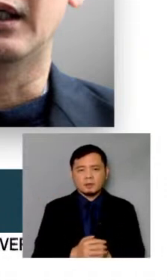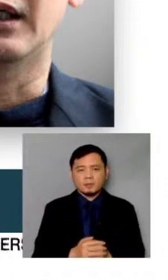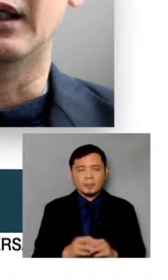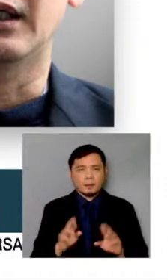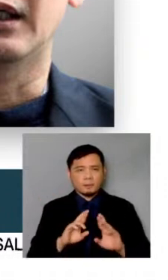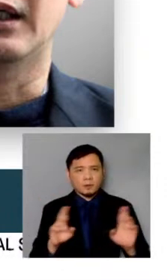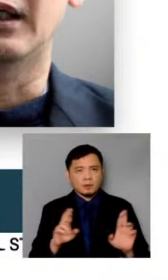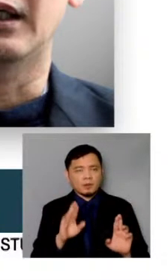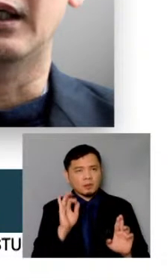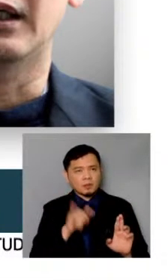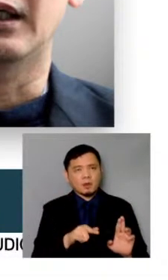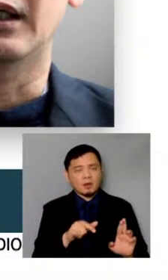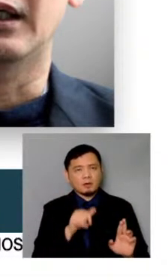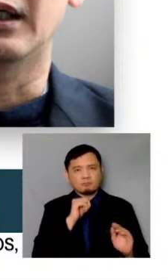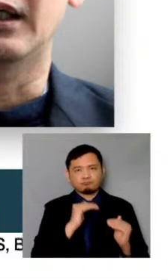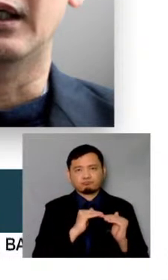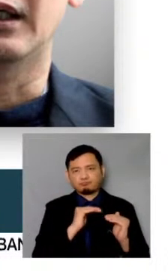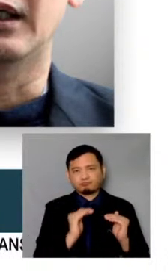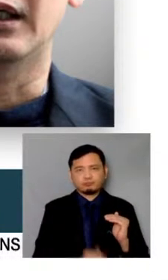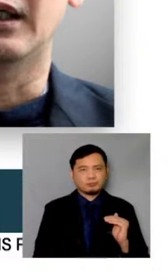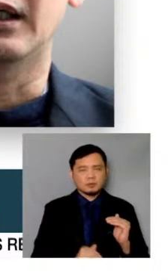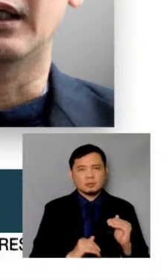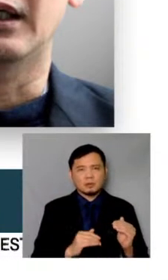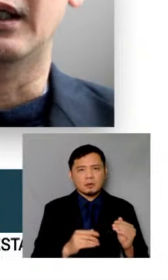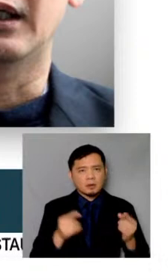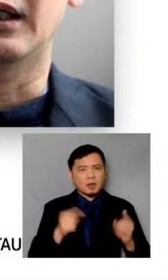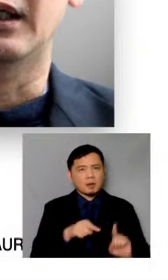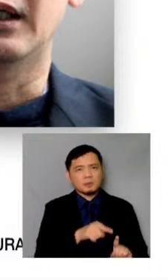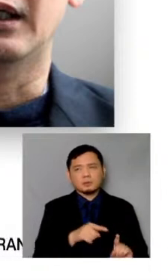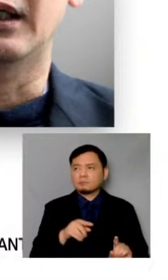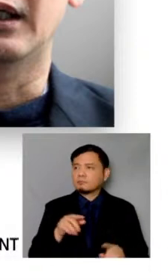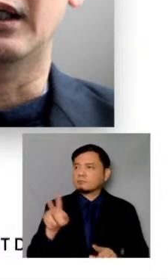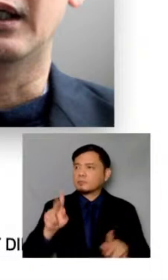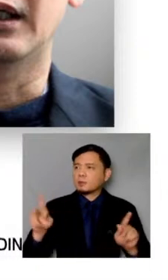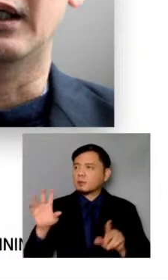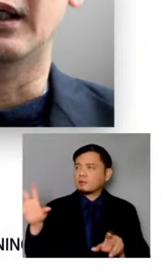brazen injustice against a senator should be held accountable.